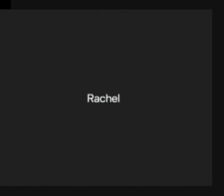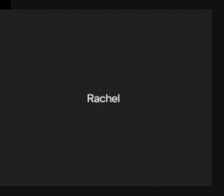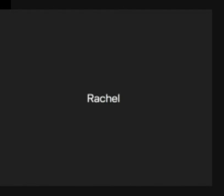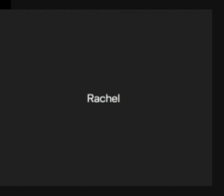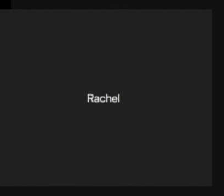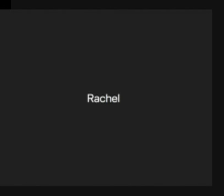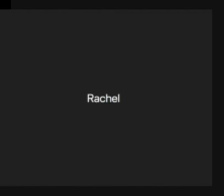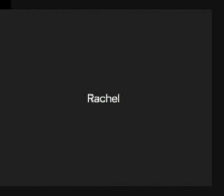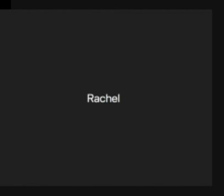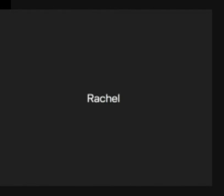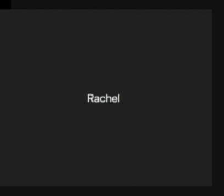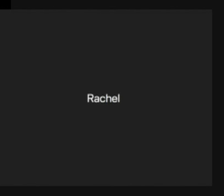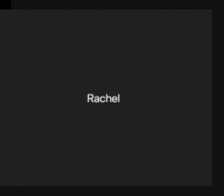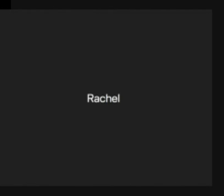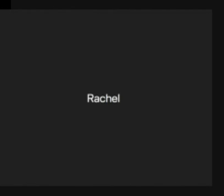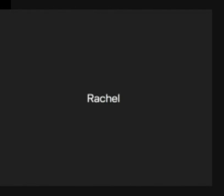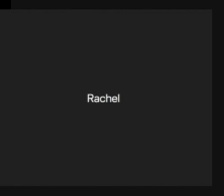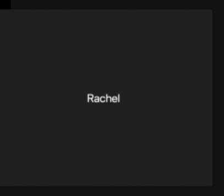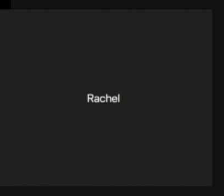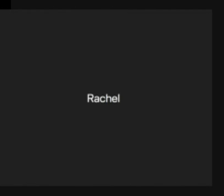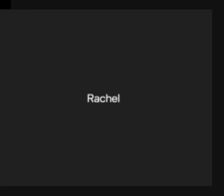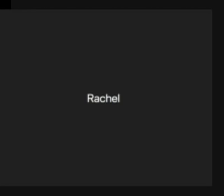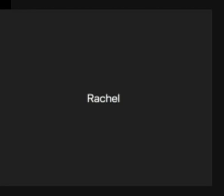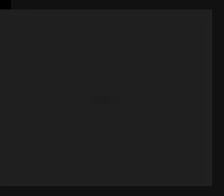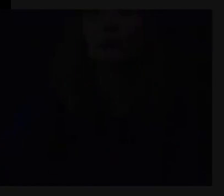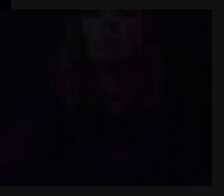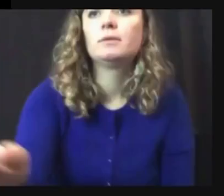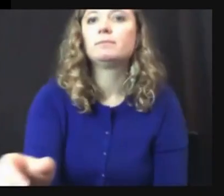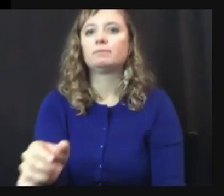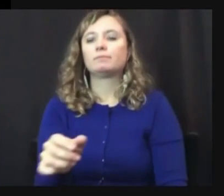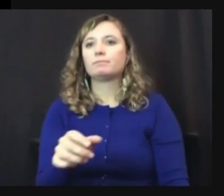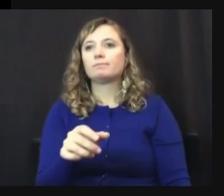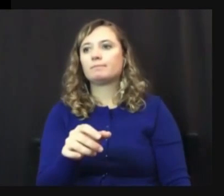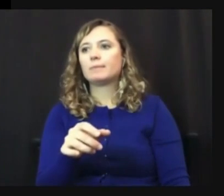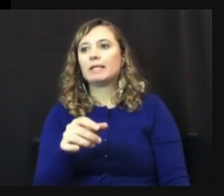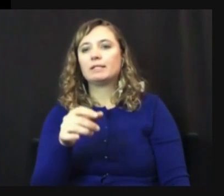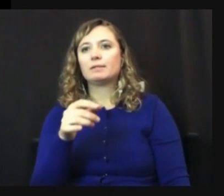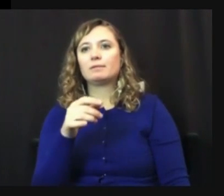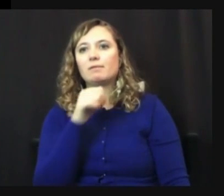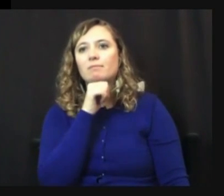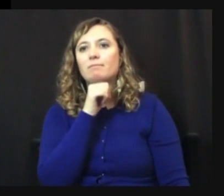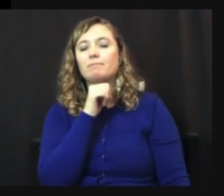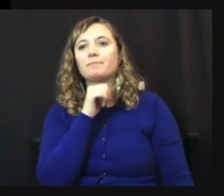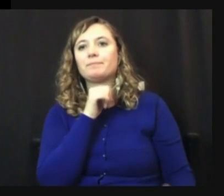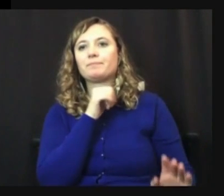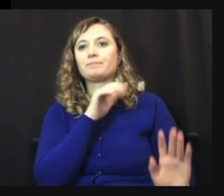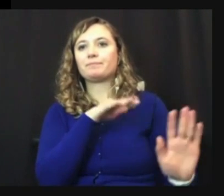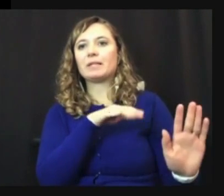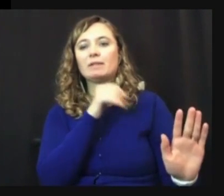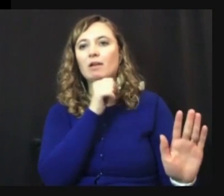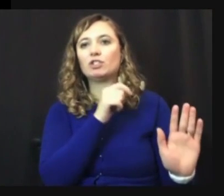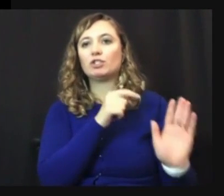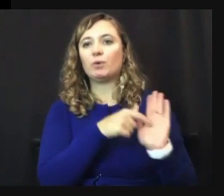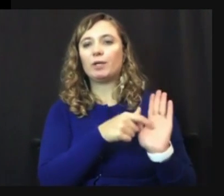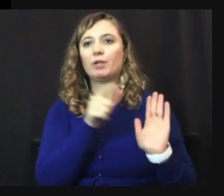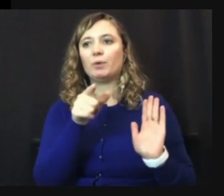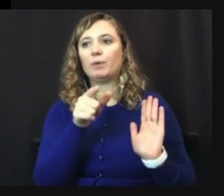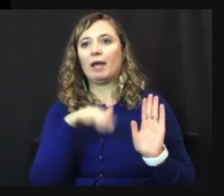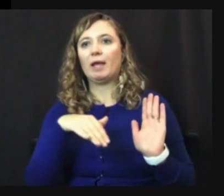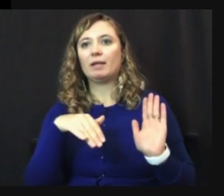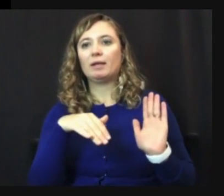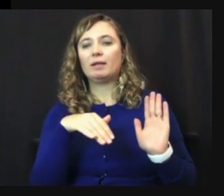food for already 4 years. Is there any way to increase food-related flexibility? So I